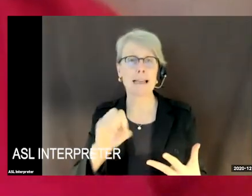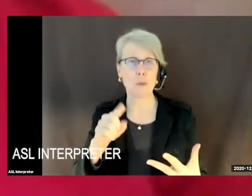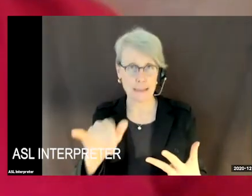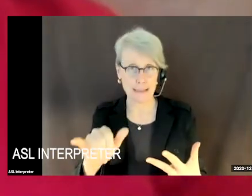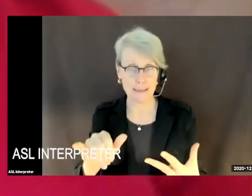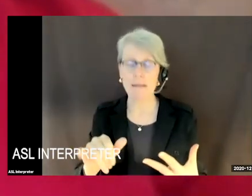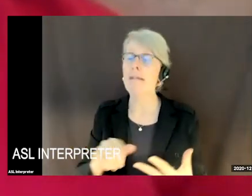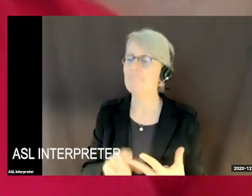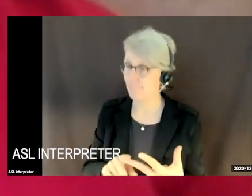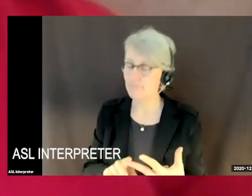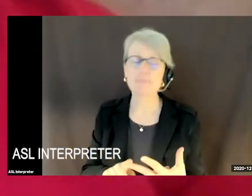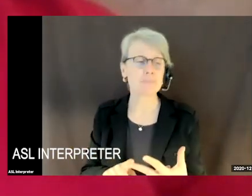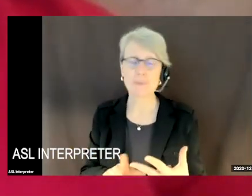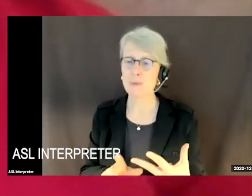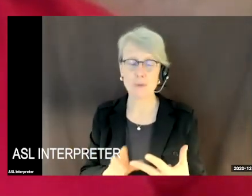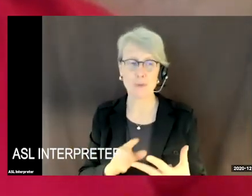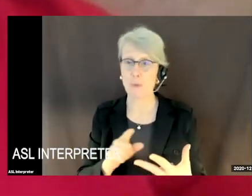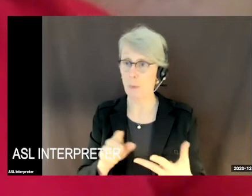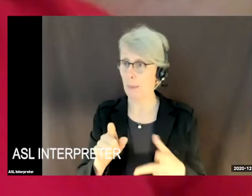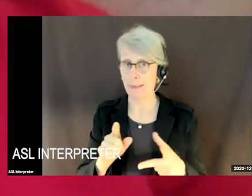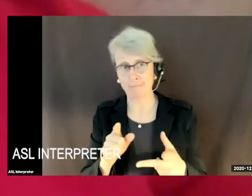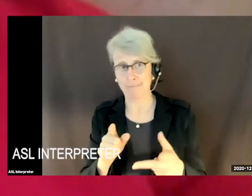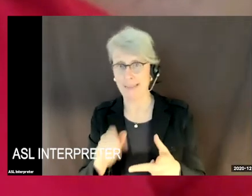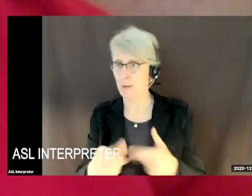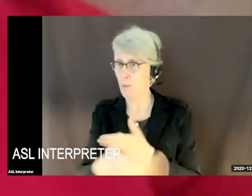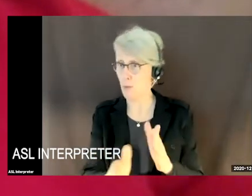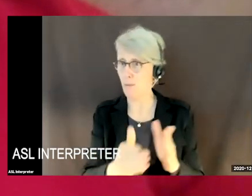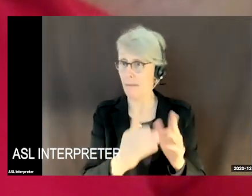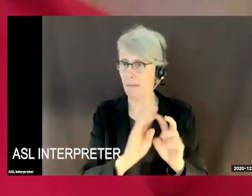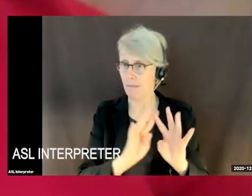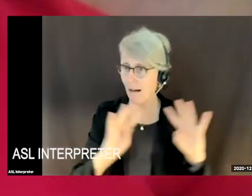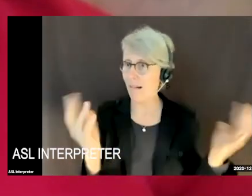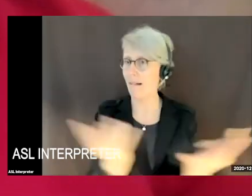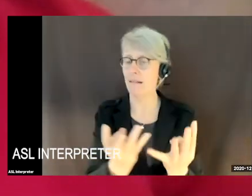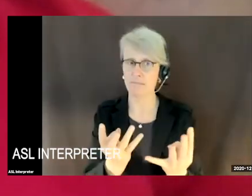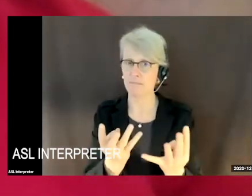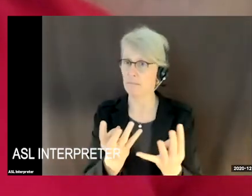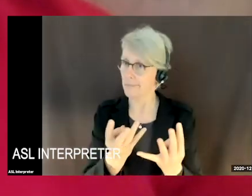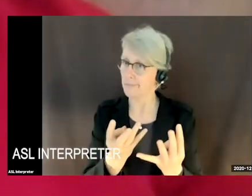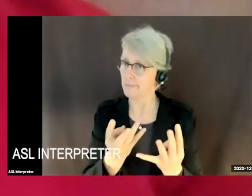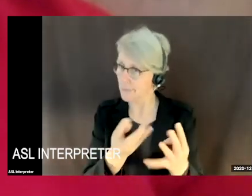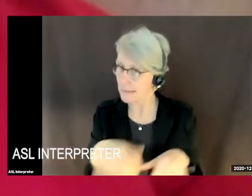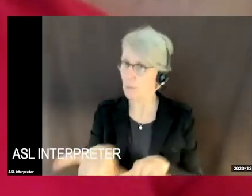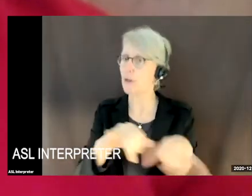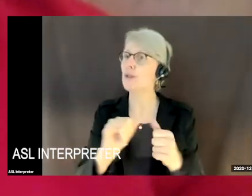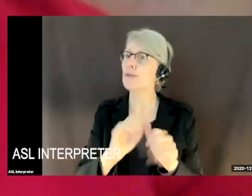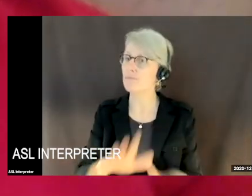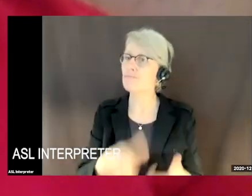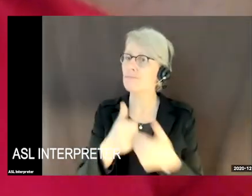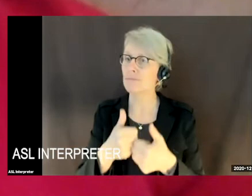Inequity. So these were shared challenges. Everybody in that room of